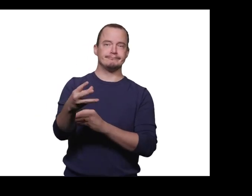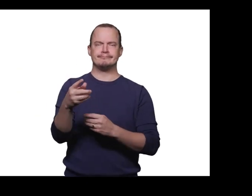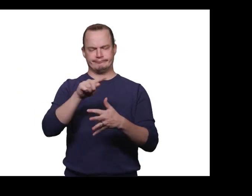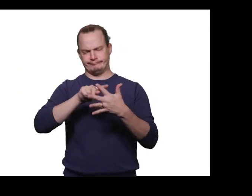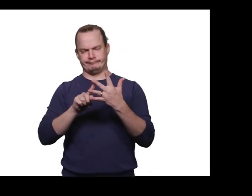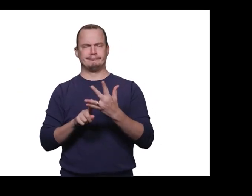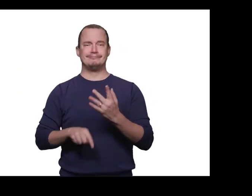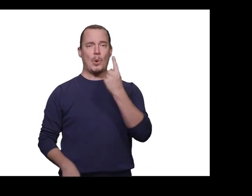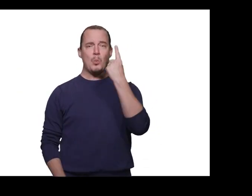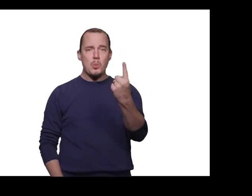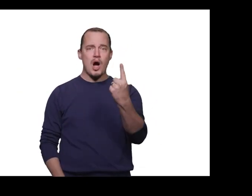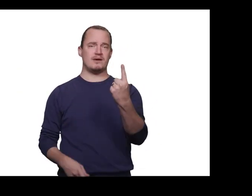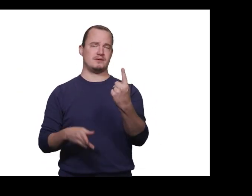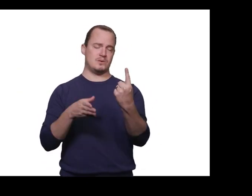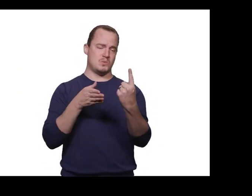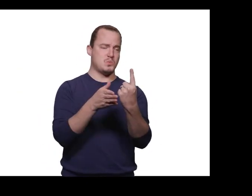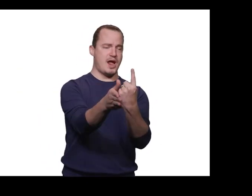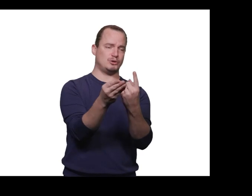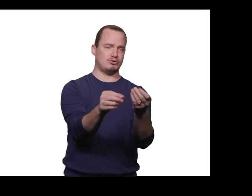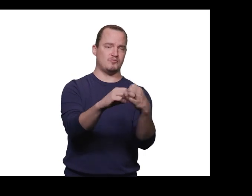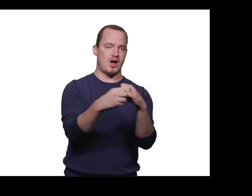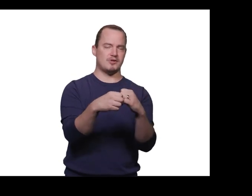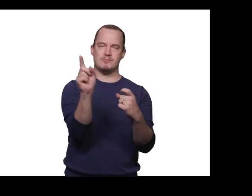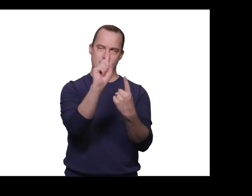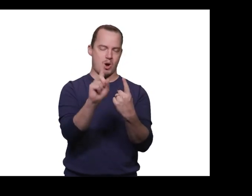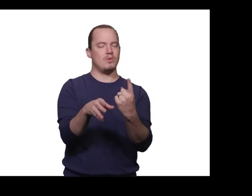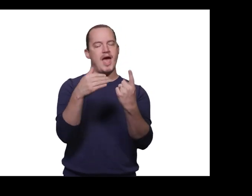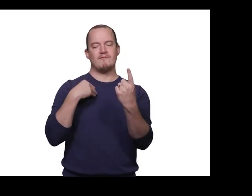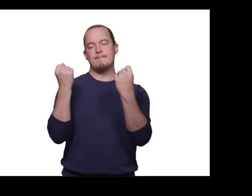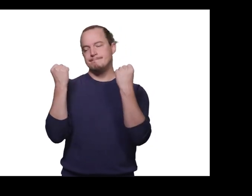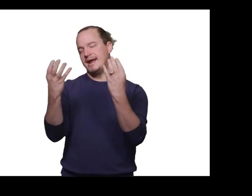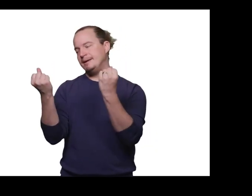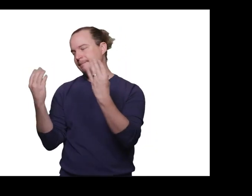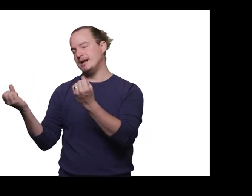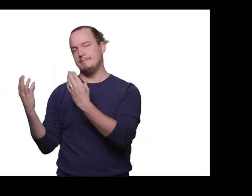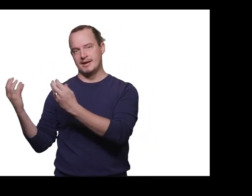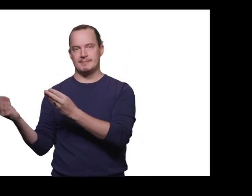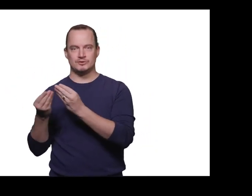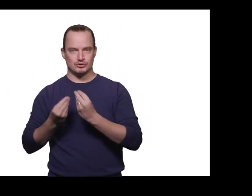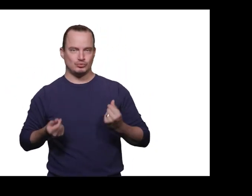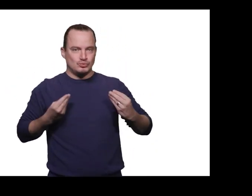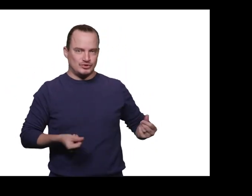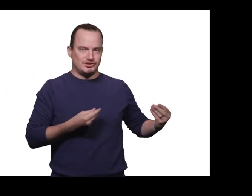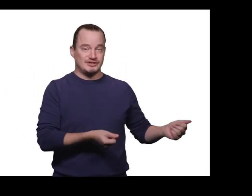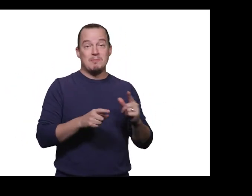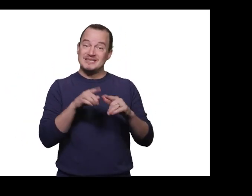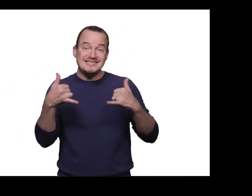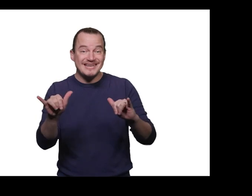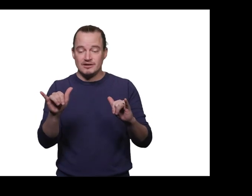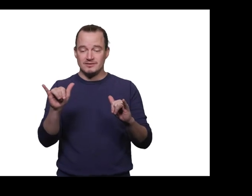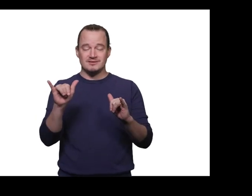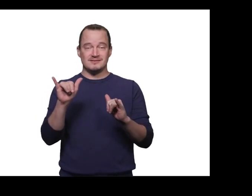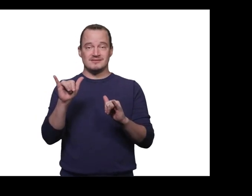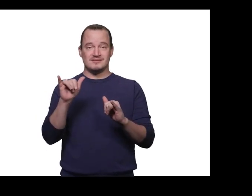one way to solve a problem. But soon enough, the carrots were growing and we had